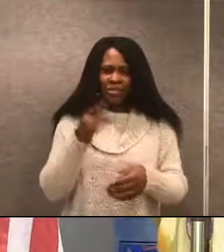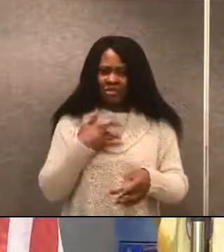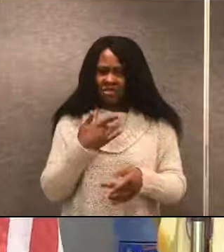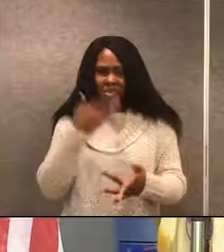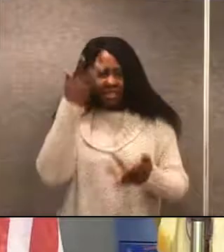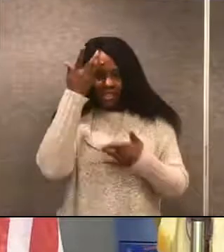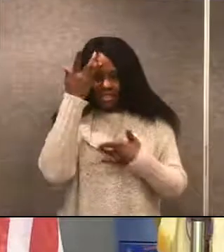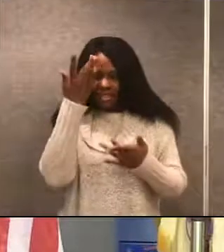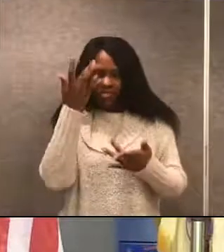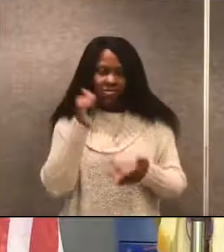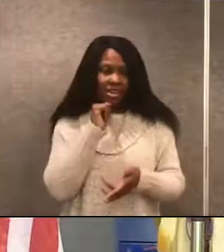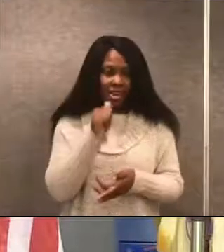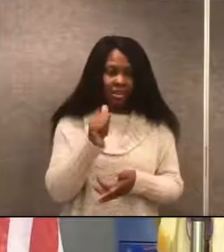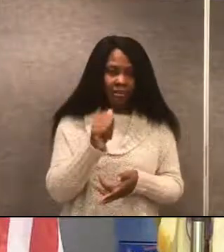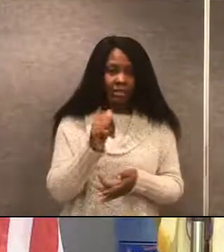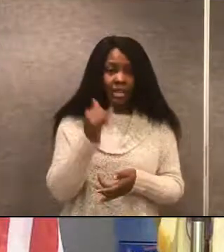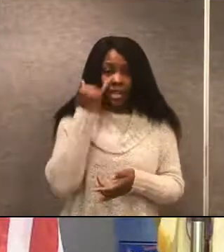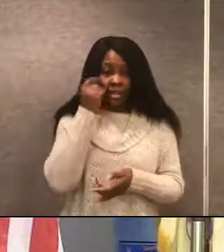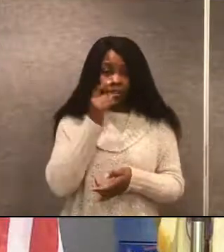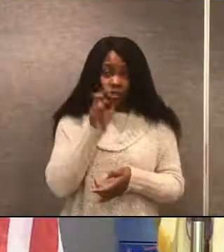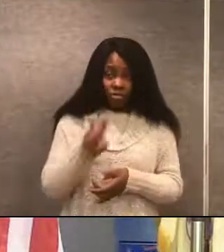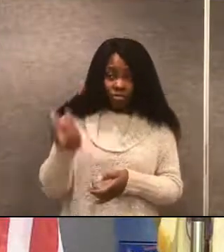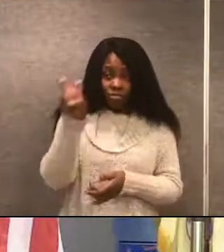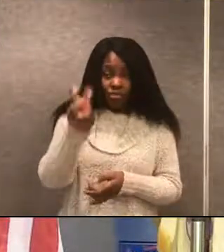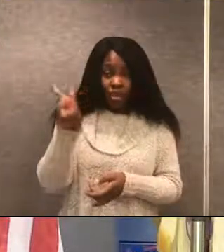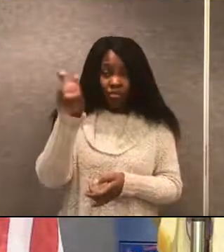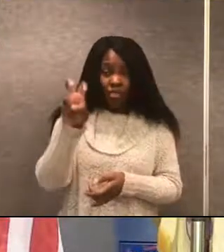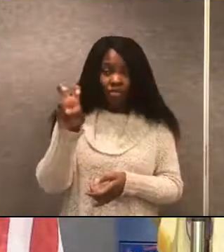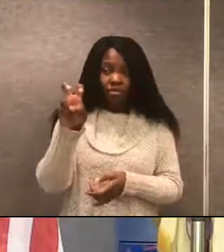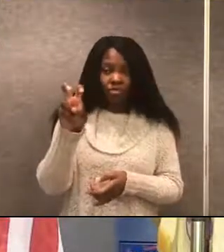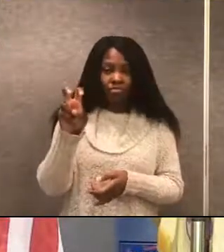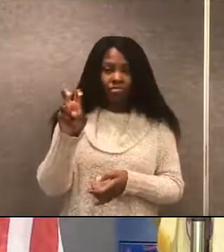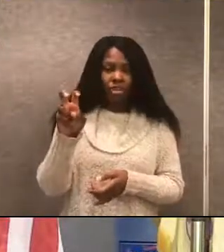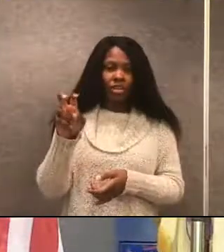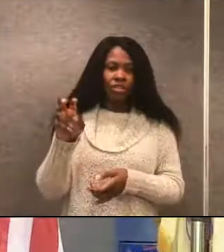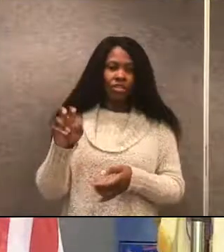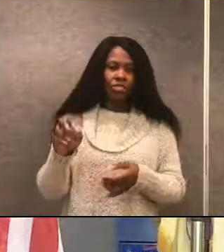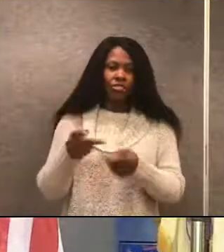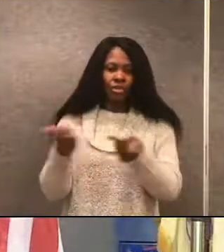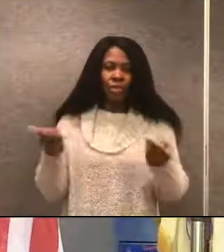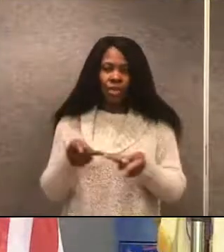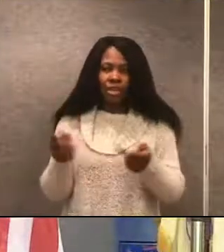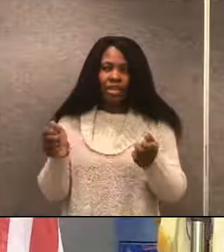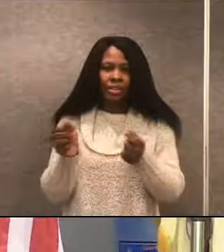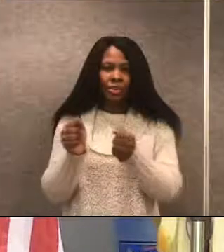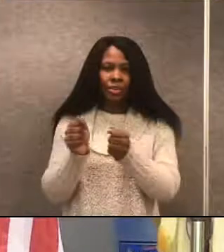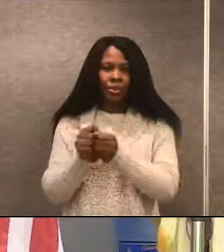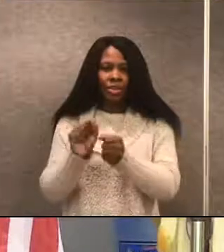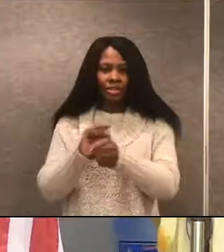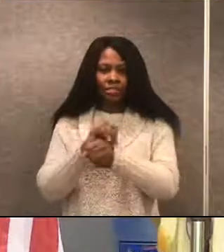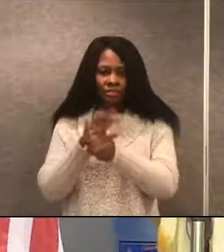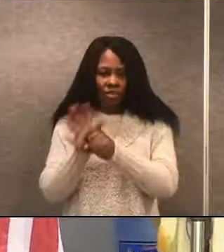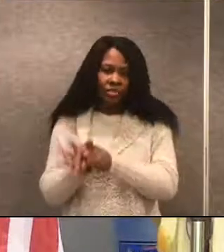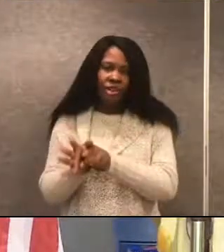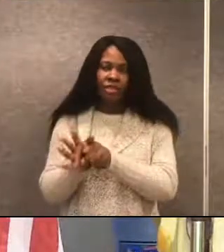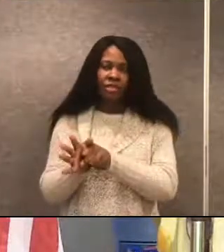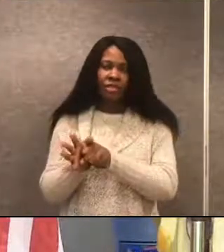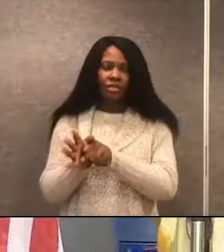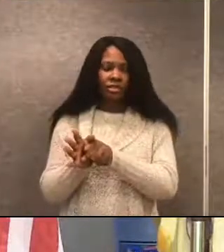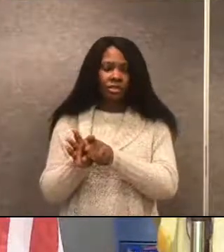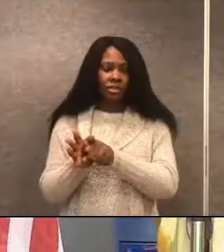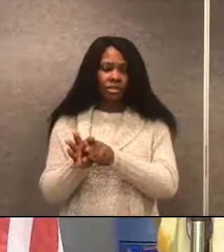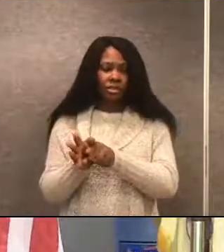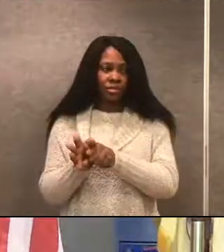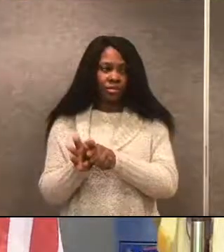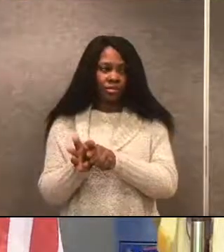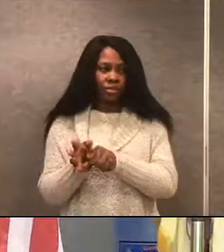you're asymptomatic, if you travel to a quote-unquote hotspot, any area that's on the travel advisory, and at this point, we